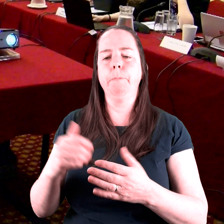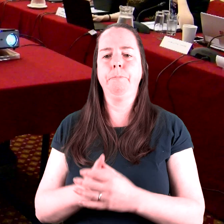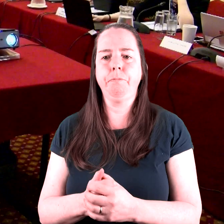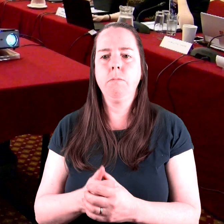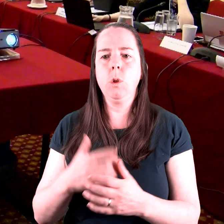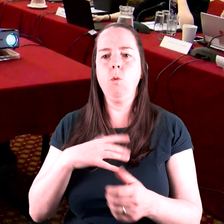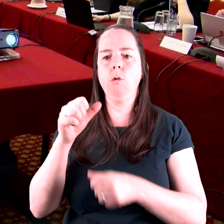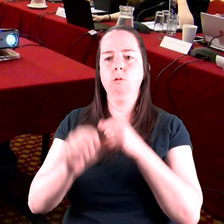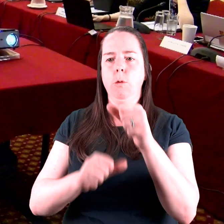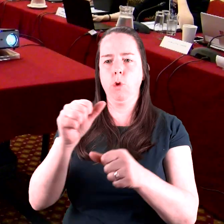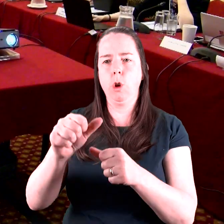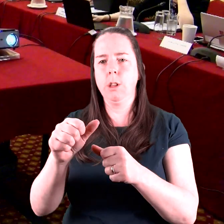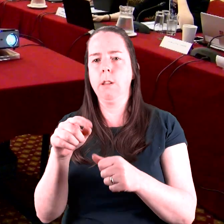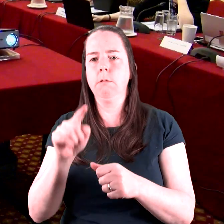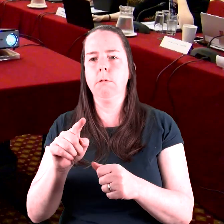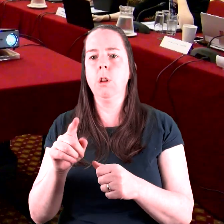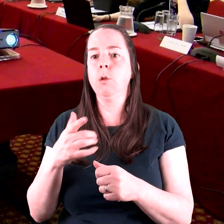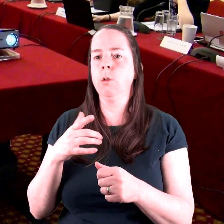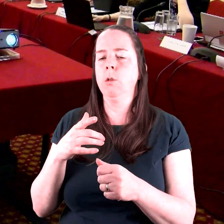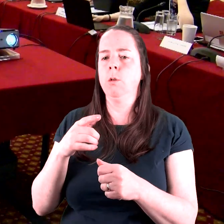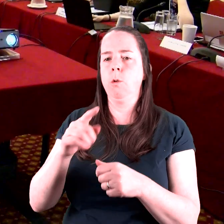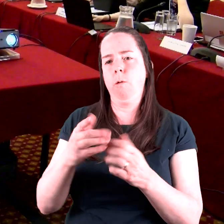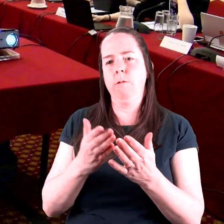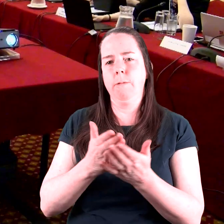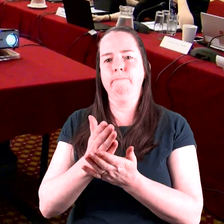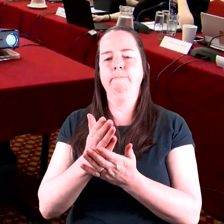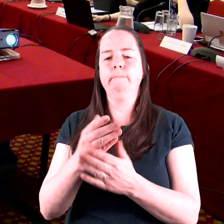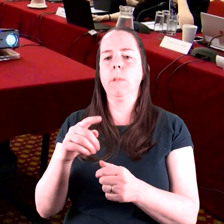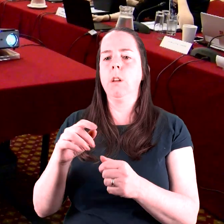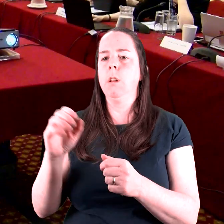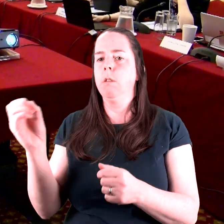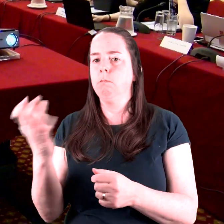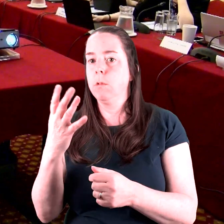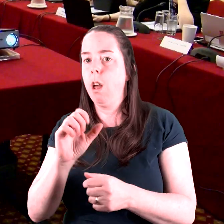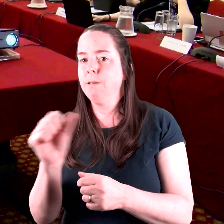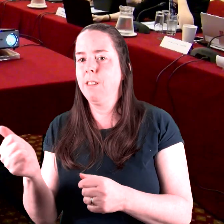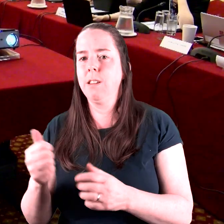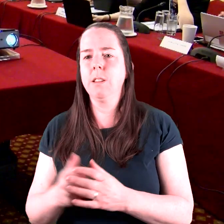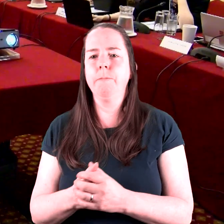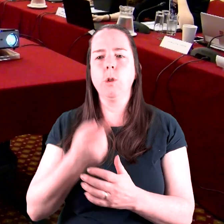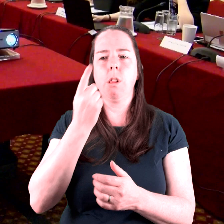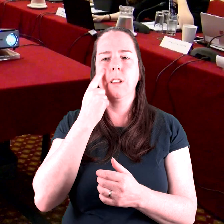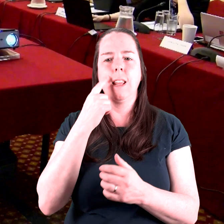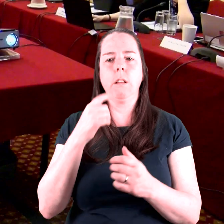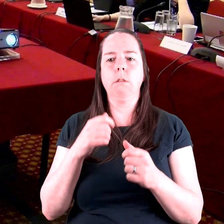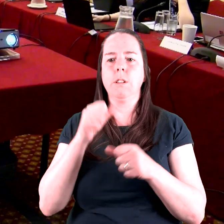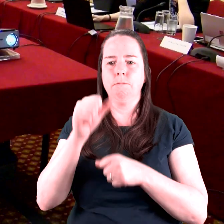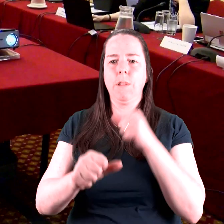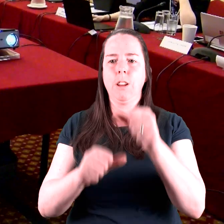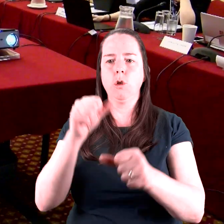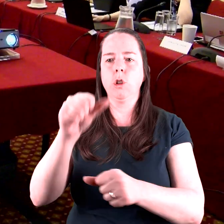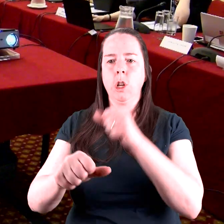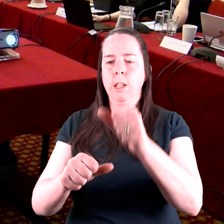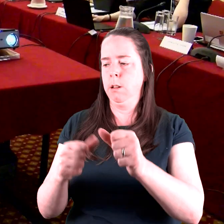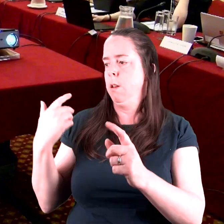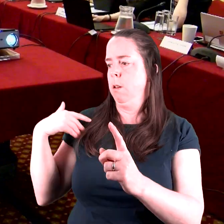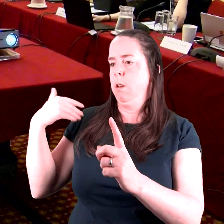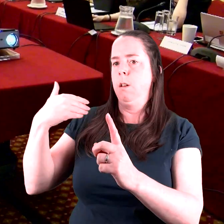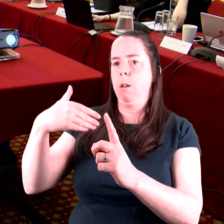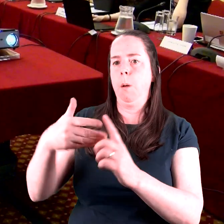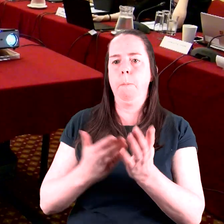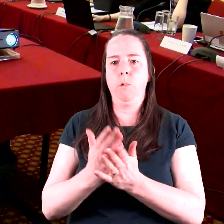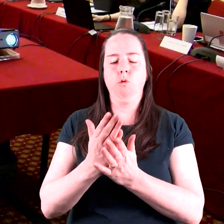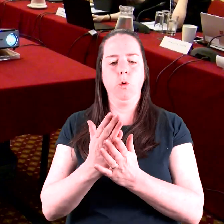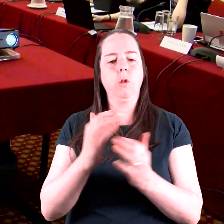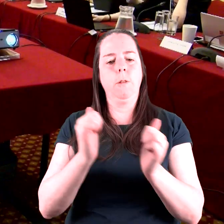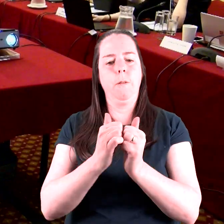of determining those priorities. If you wouldn't mind going on one, please, Maureen. So you'll see on this slide the stages that we've gone through in